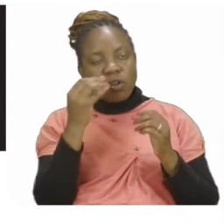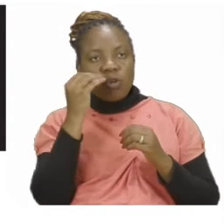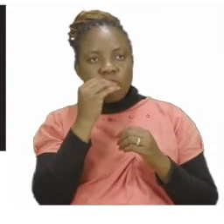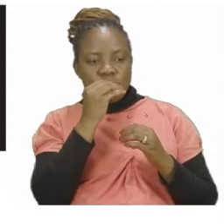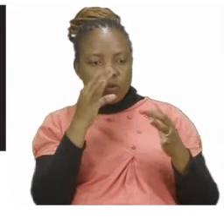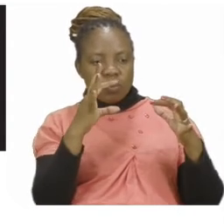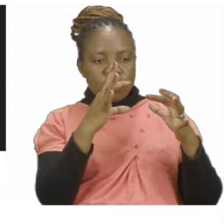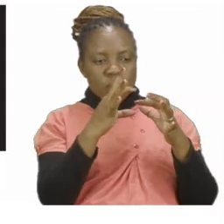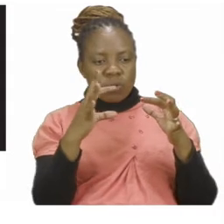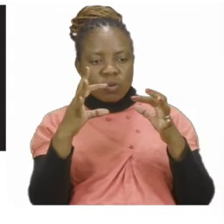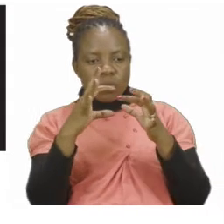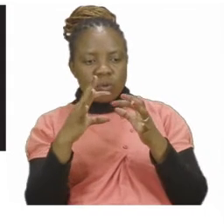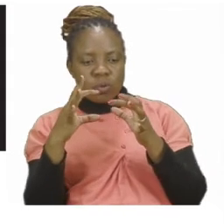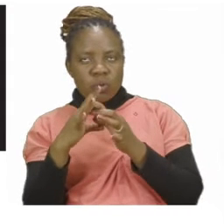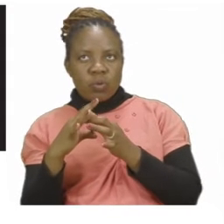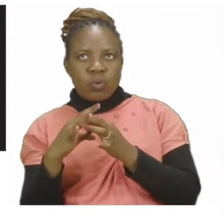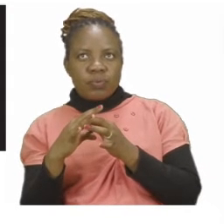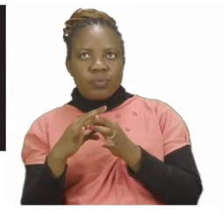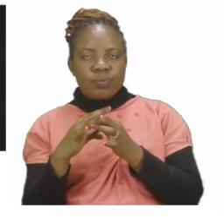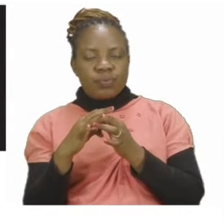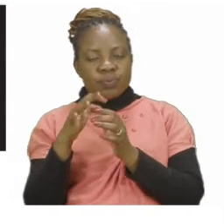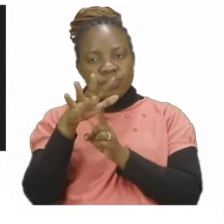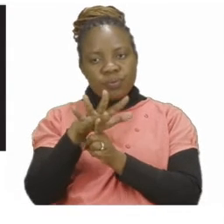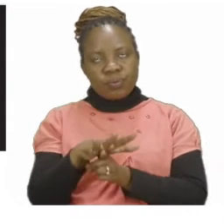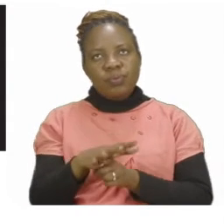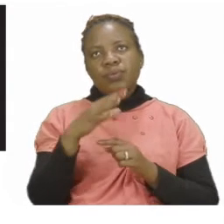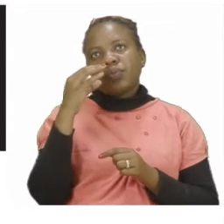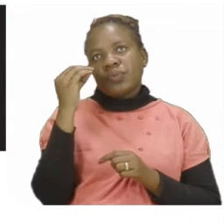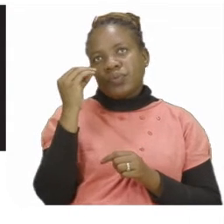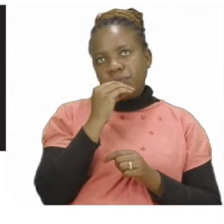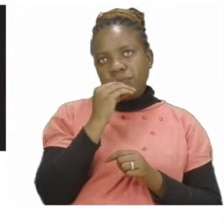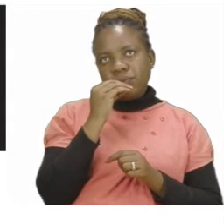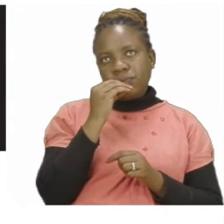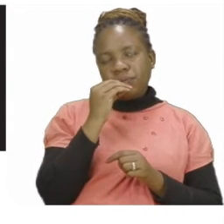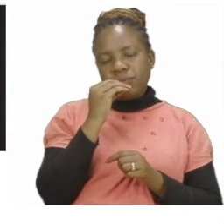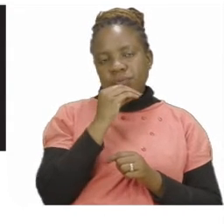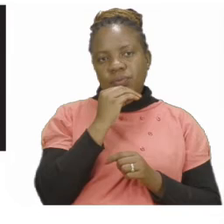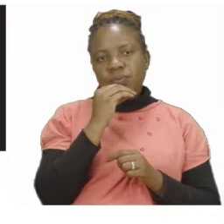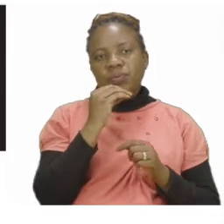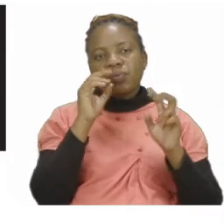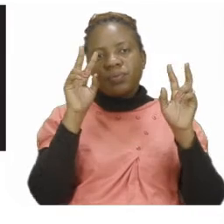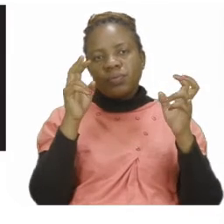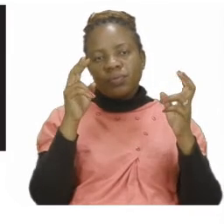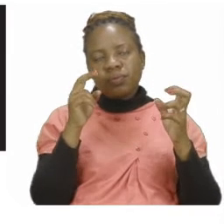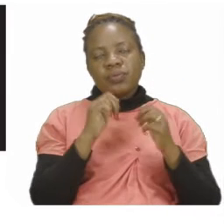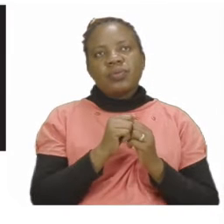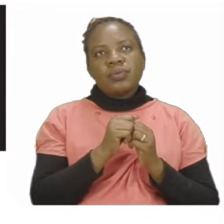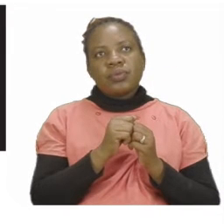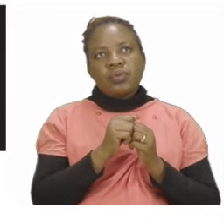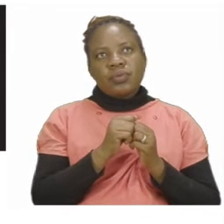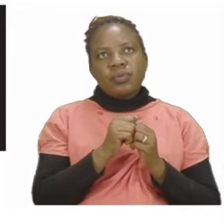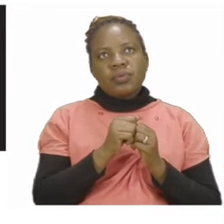story. Now remember, a food chain is a series of organisms,